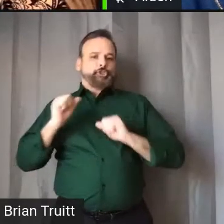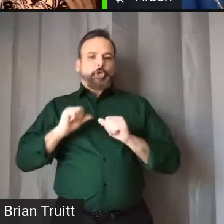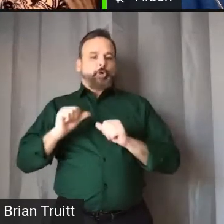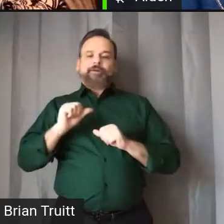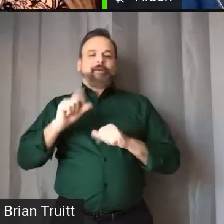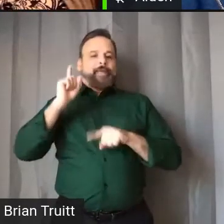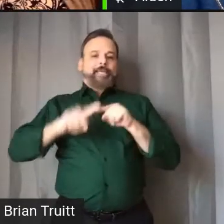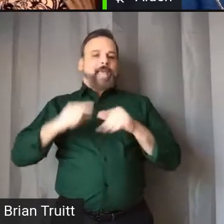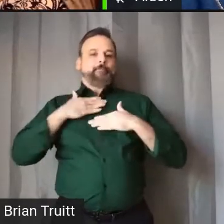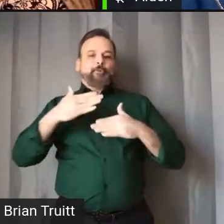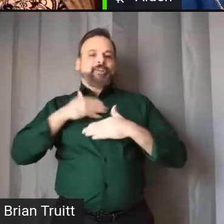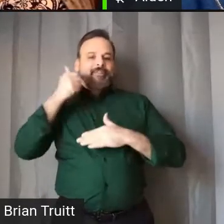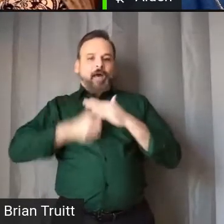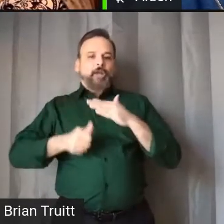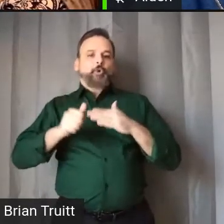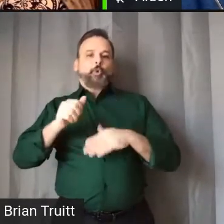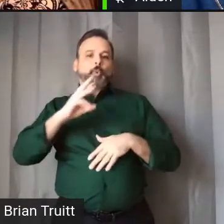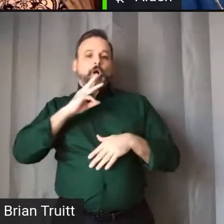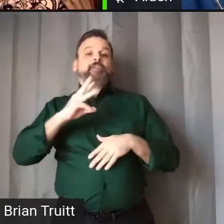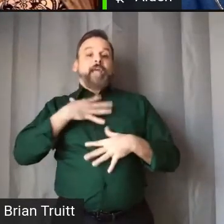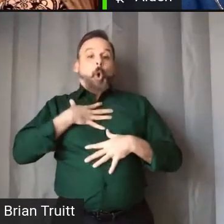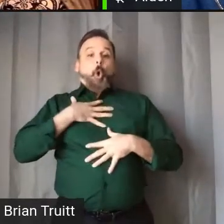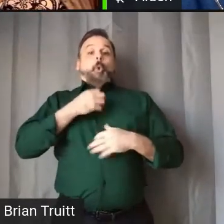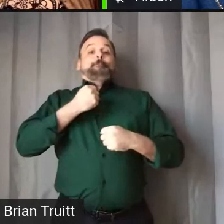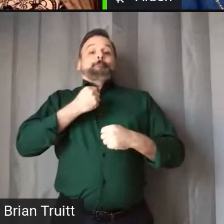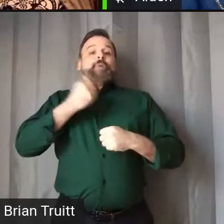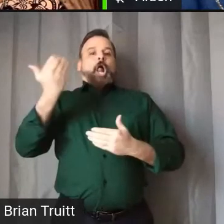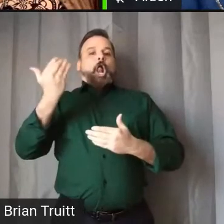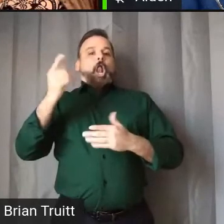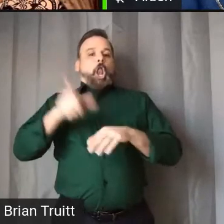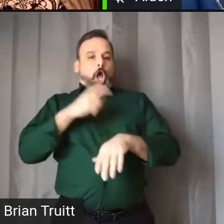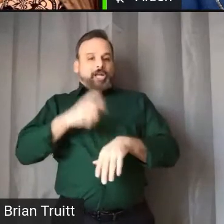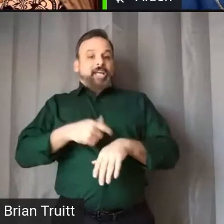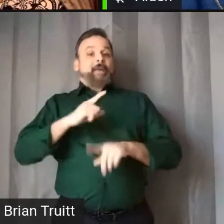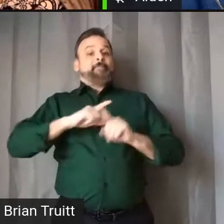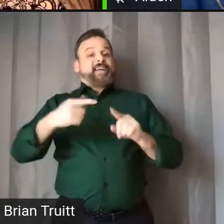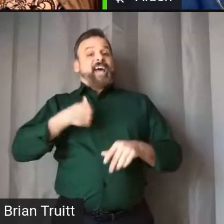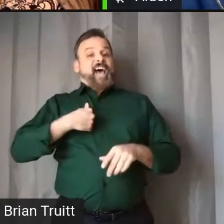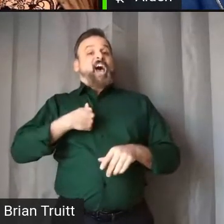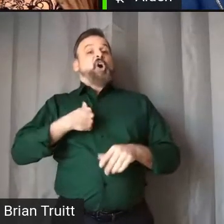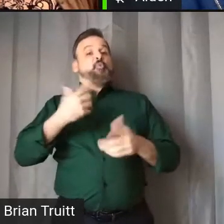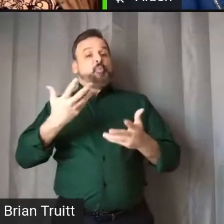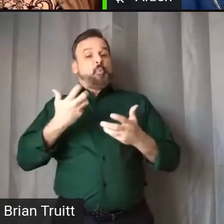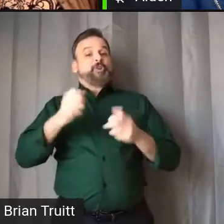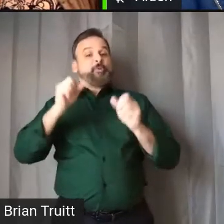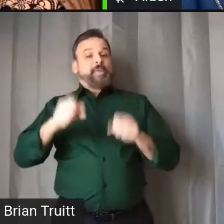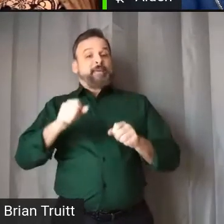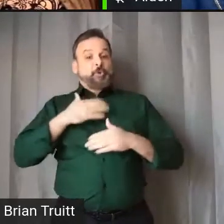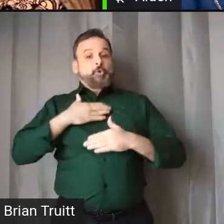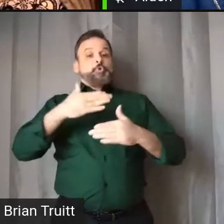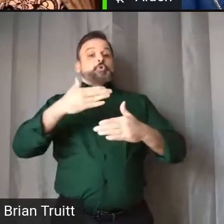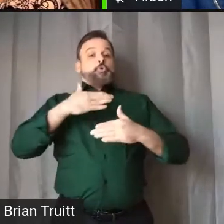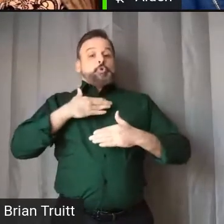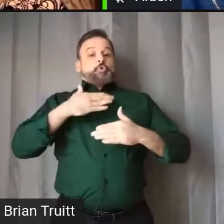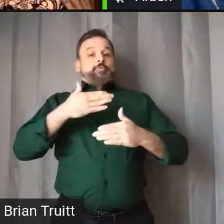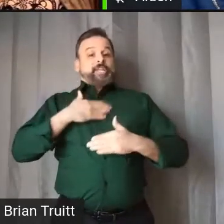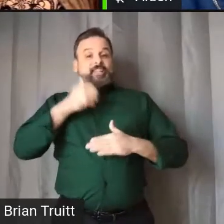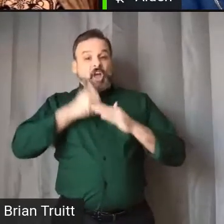ability to breathe underwater. They can just hold their breath for a very long time. But I would like to actually be able to breathe underwater and be a mer-enby.